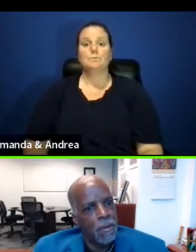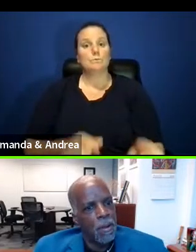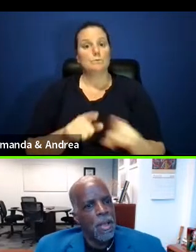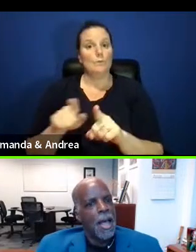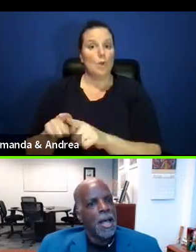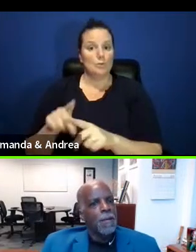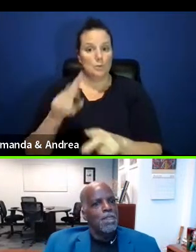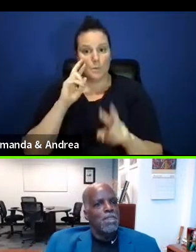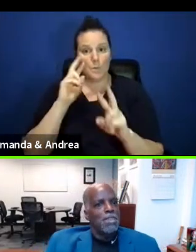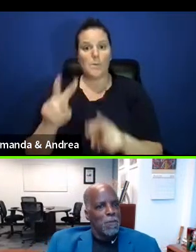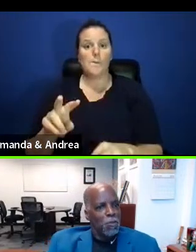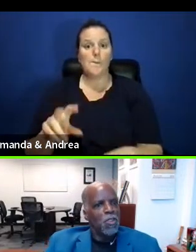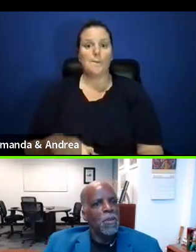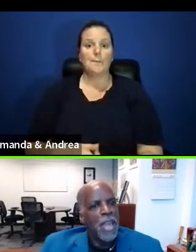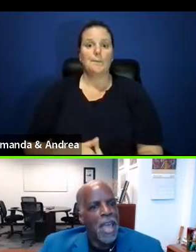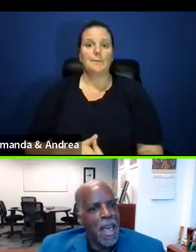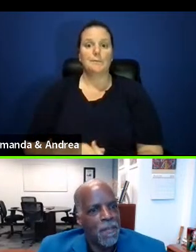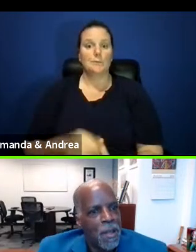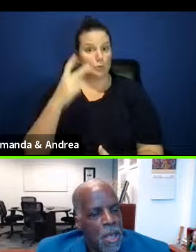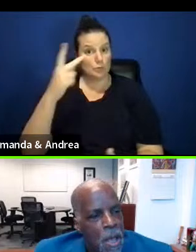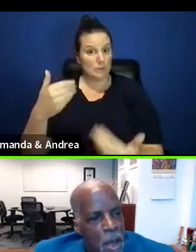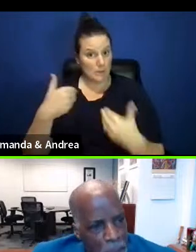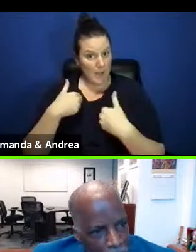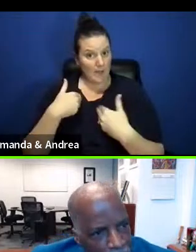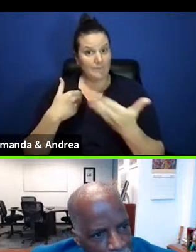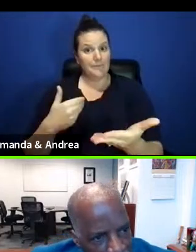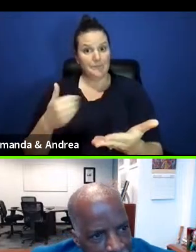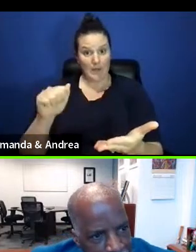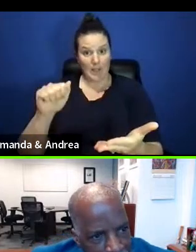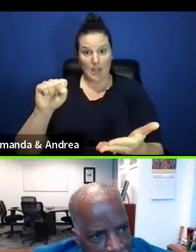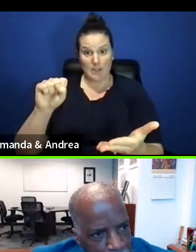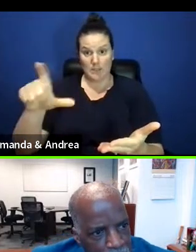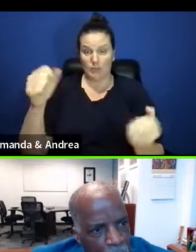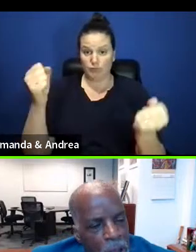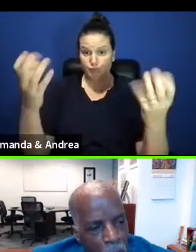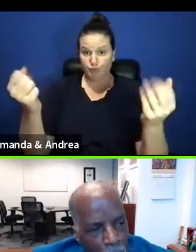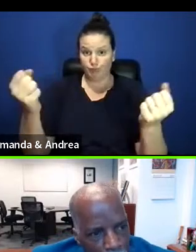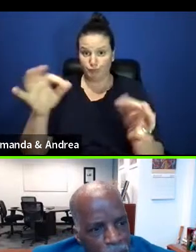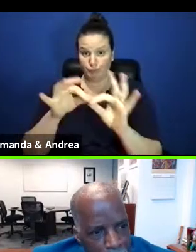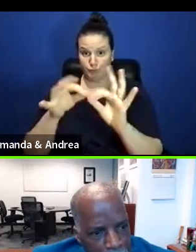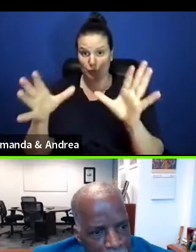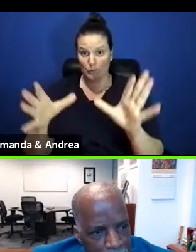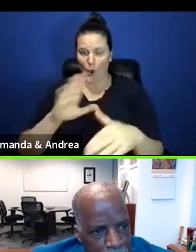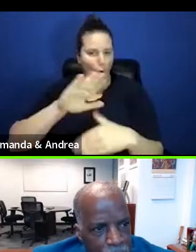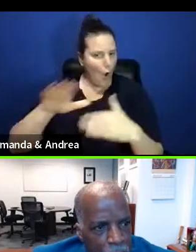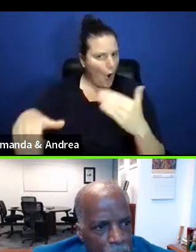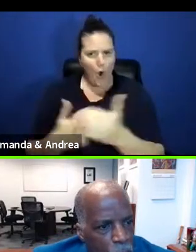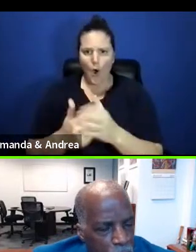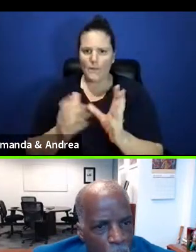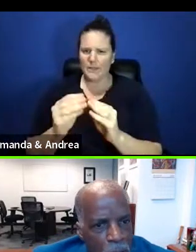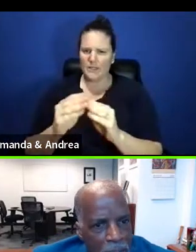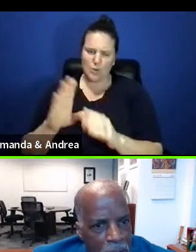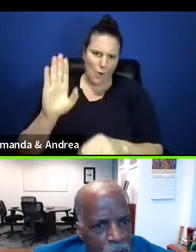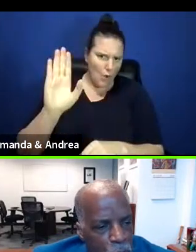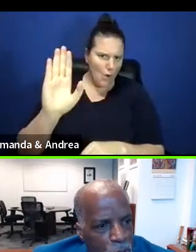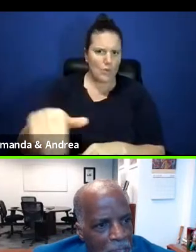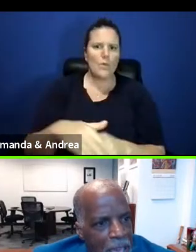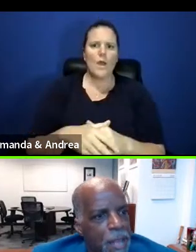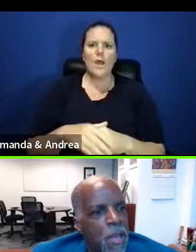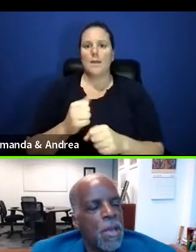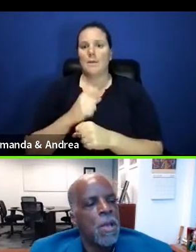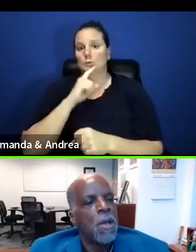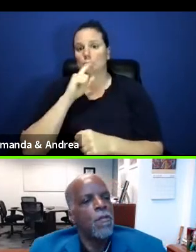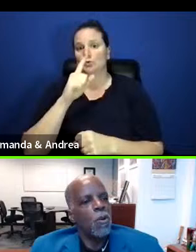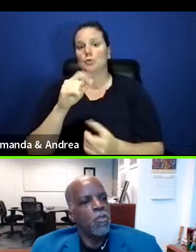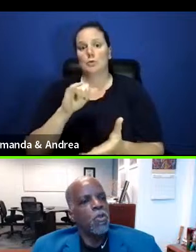at, you see we have American Sign Language on all of our meetings. We want to make sure